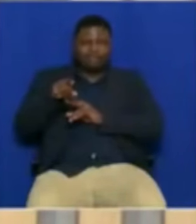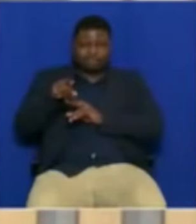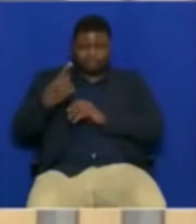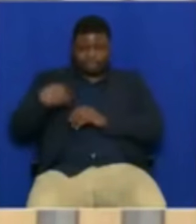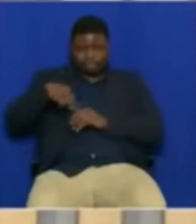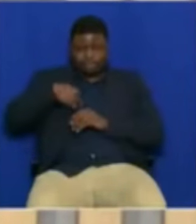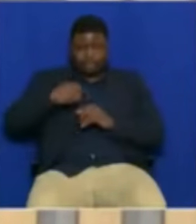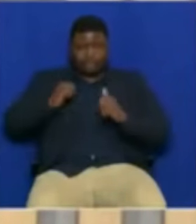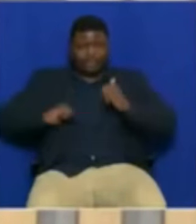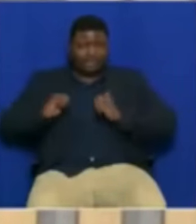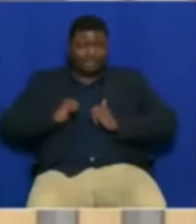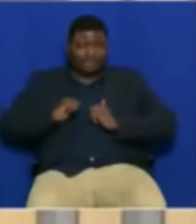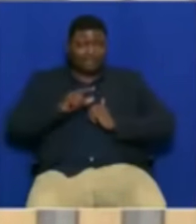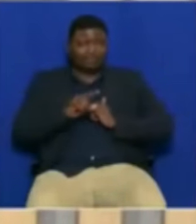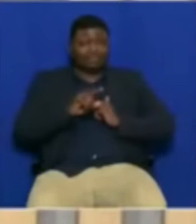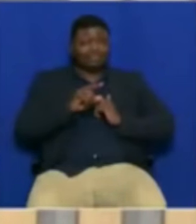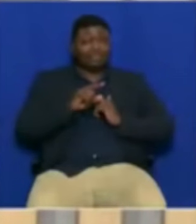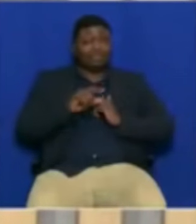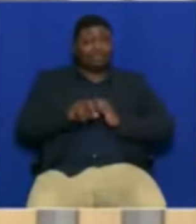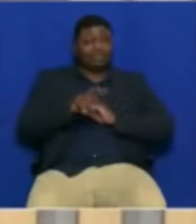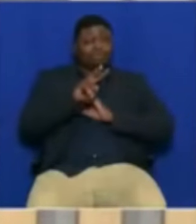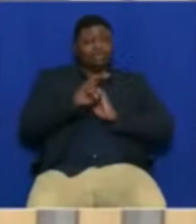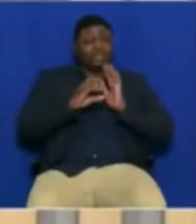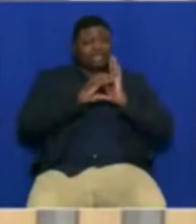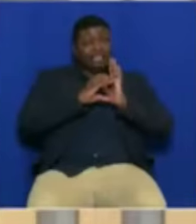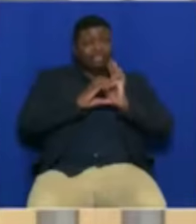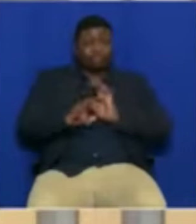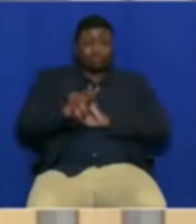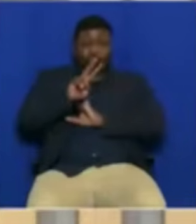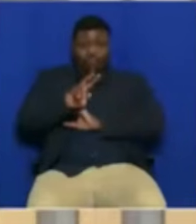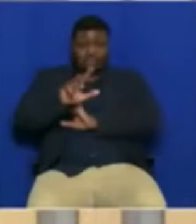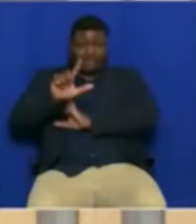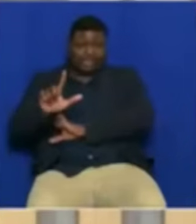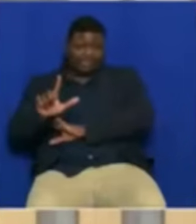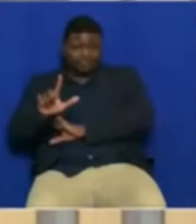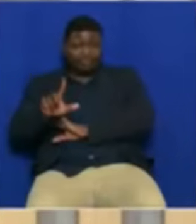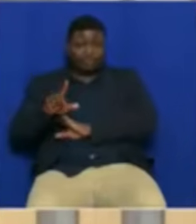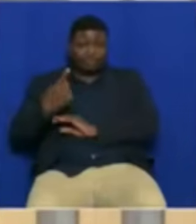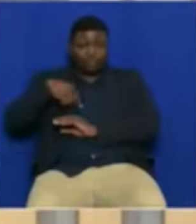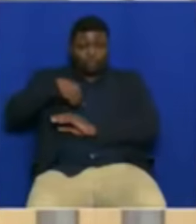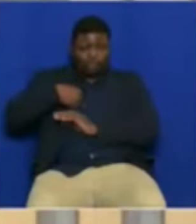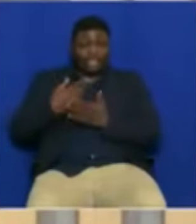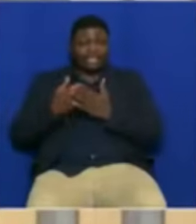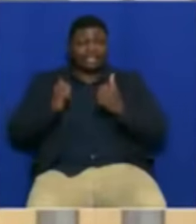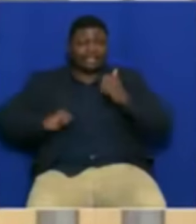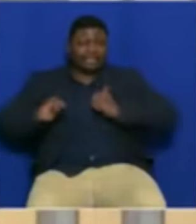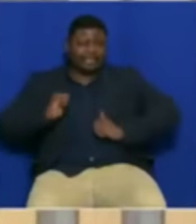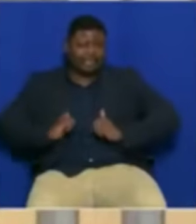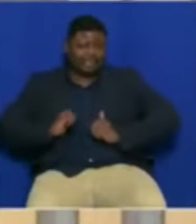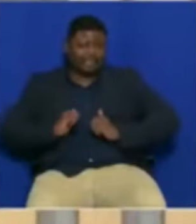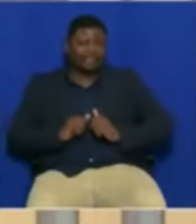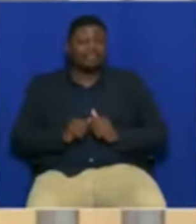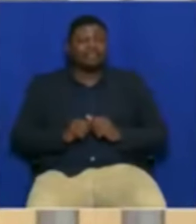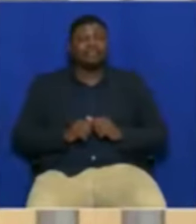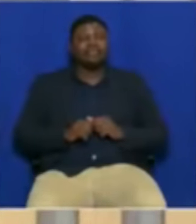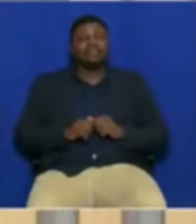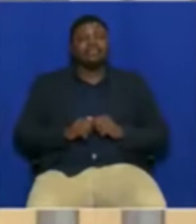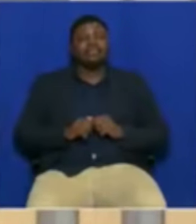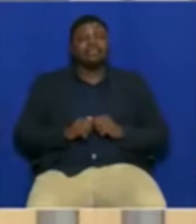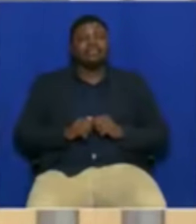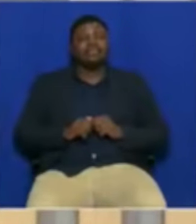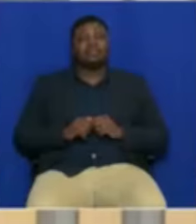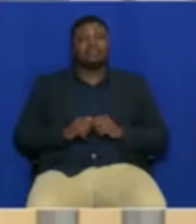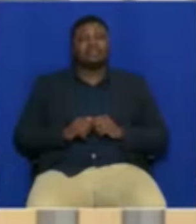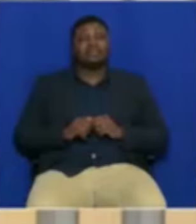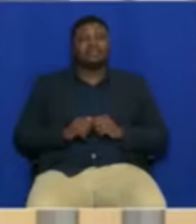my explanation for you, that here is an allegation here with regards to General